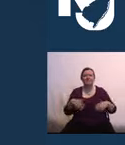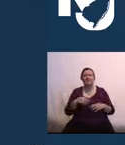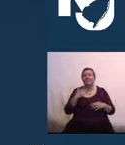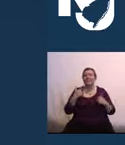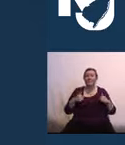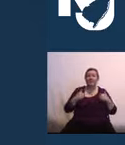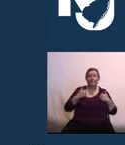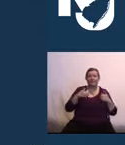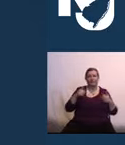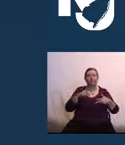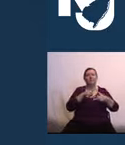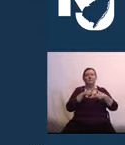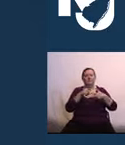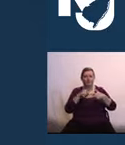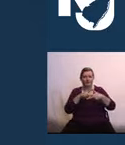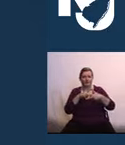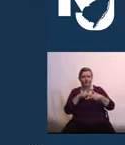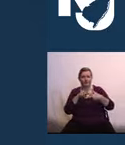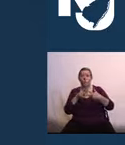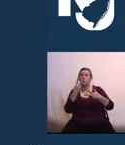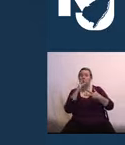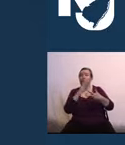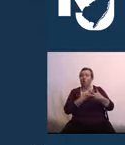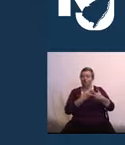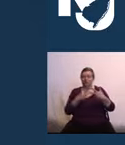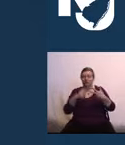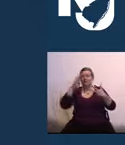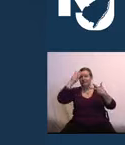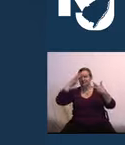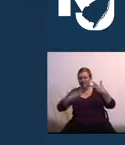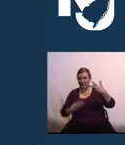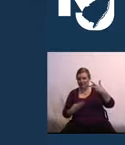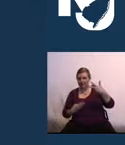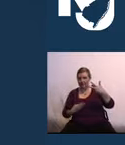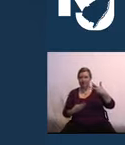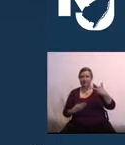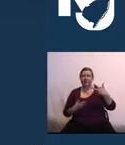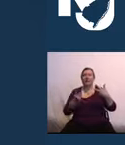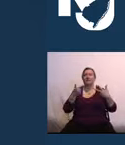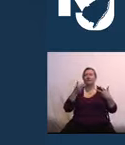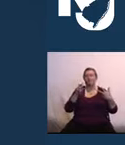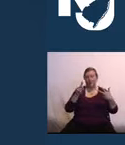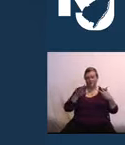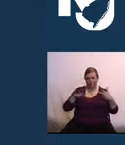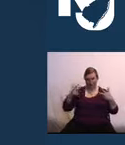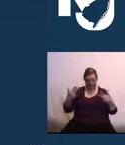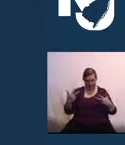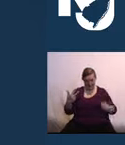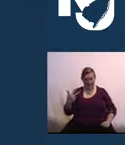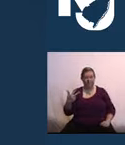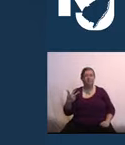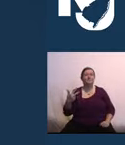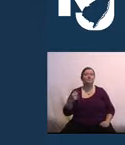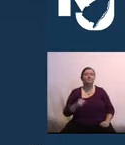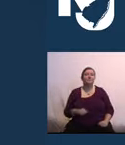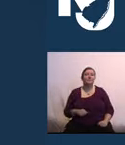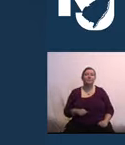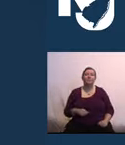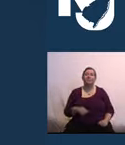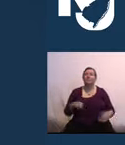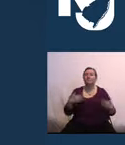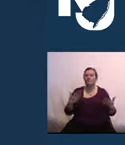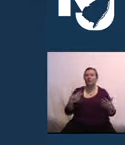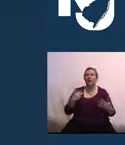daughters Rachel and Amber, and son Anthony Jr., and his 3 grandchildren, Nicholas, Donovan, and Corbin. He also leaves